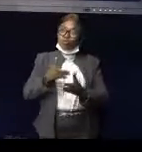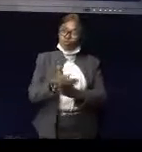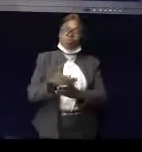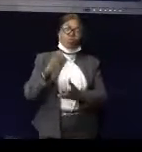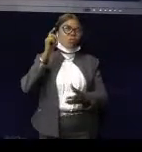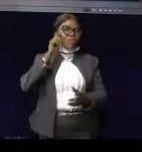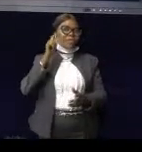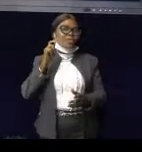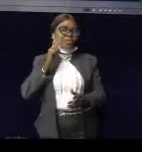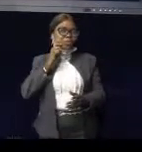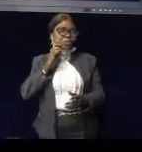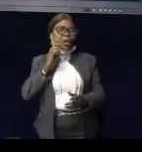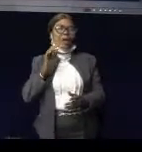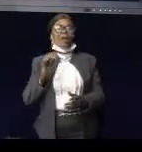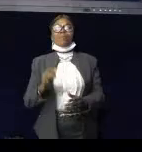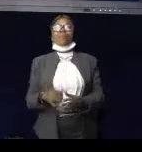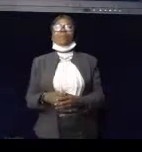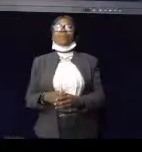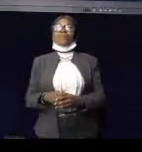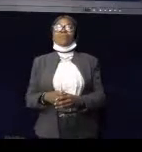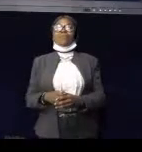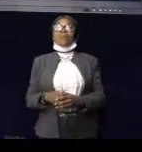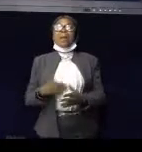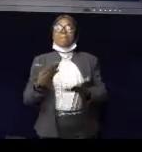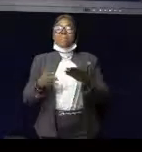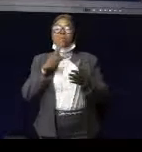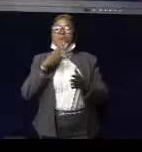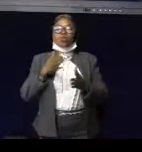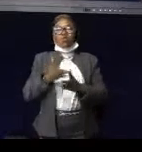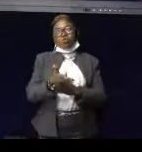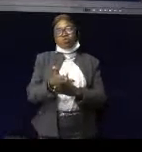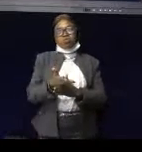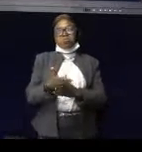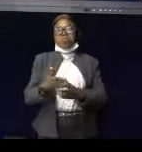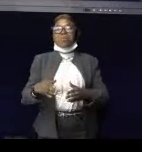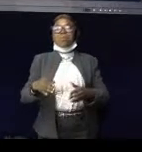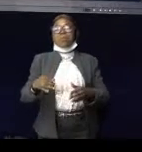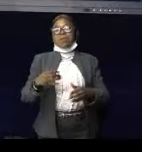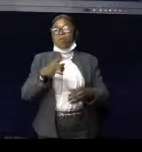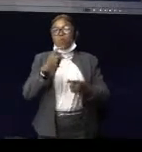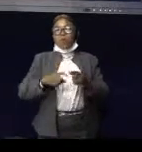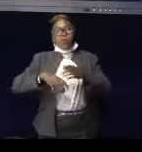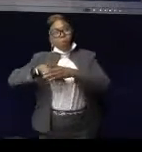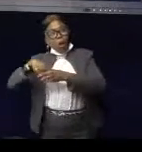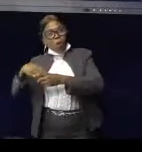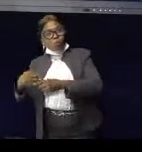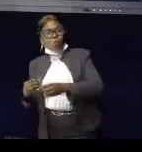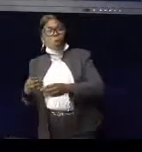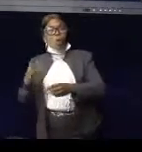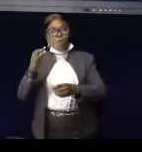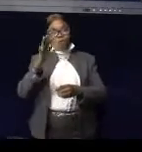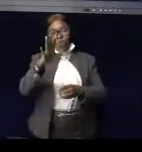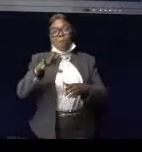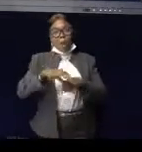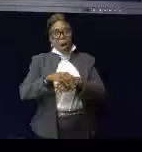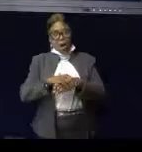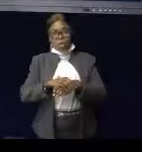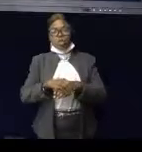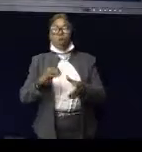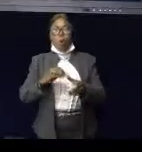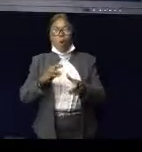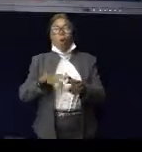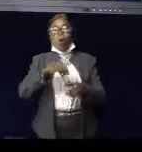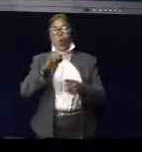sexual intercourse, maybe through premarital sexual relationship or extramarital sexual relationship.